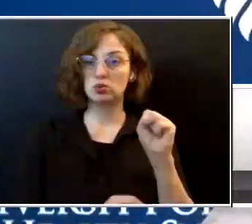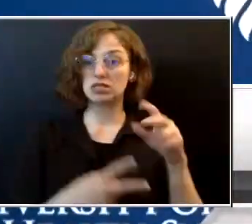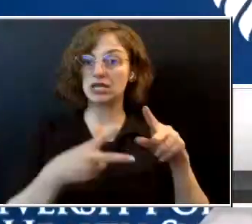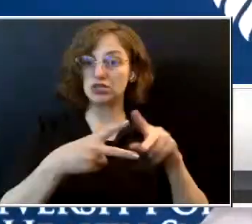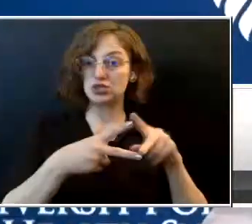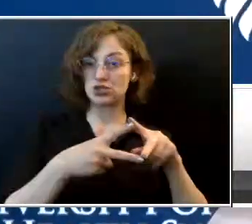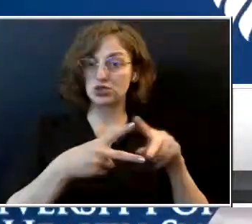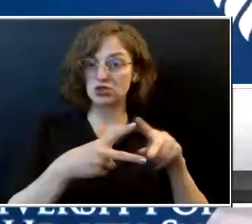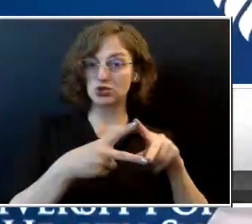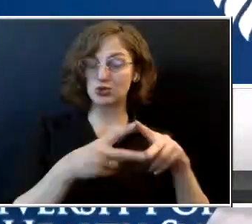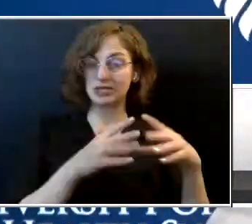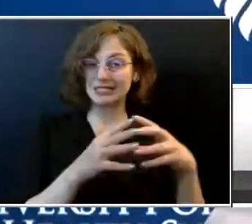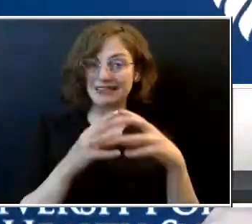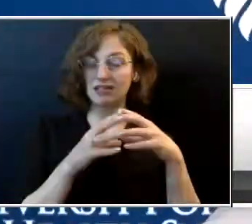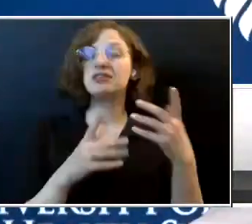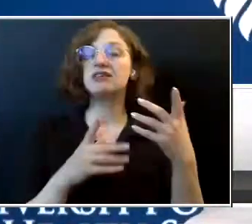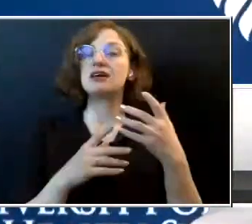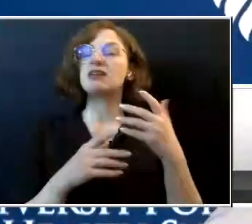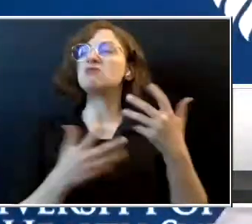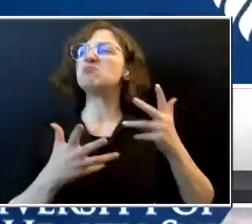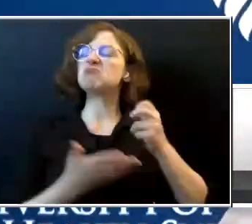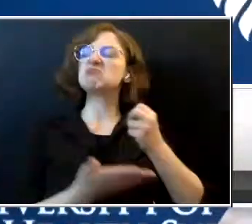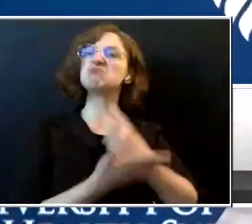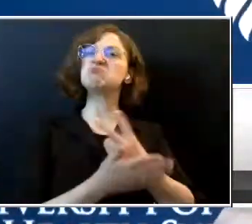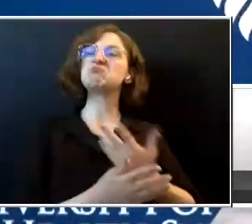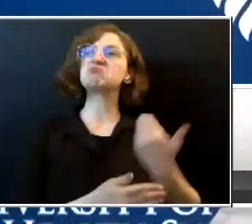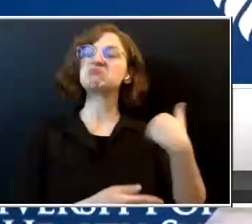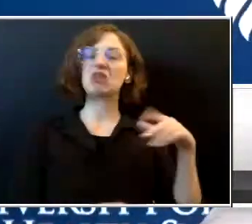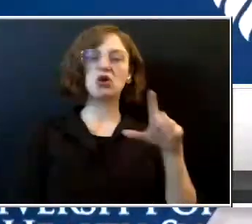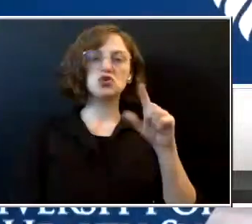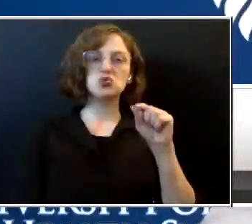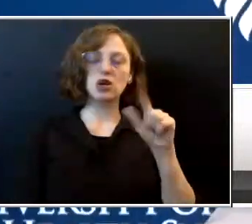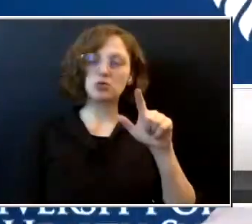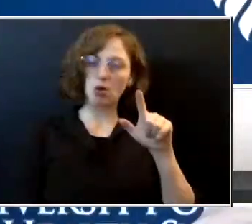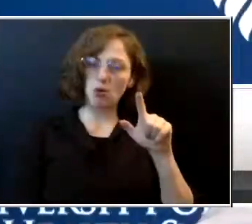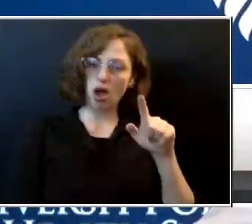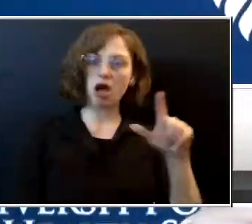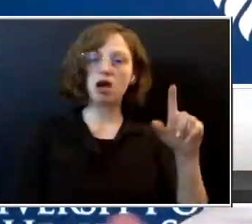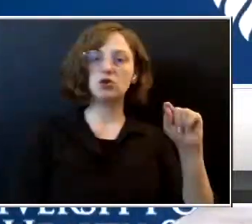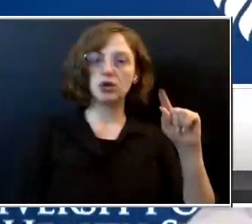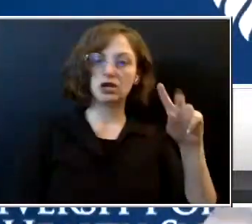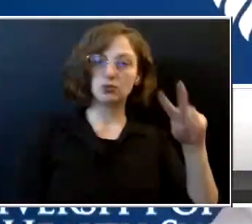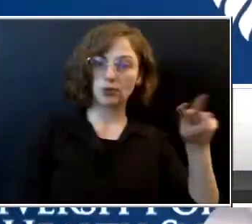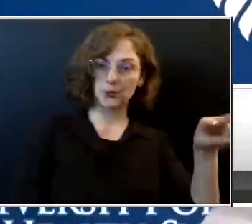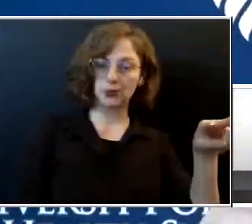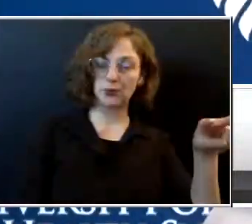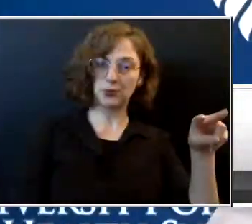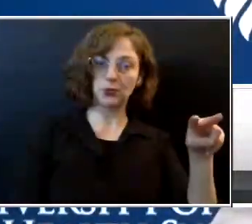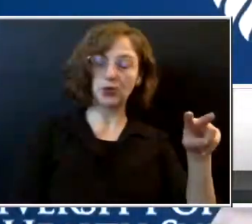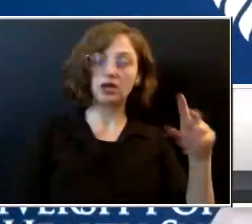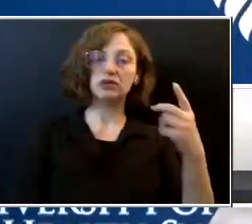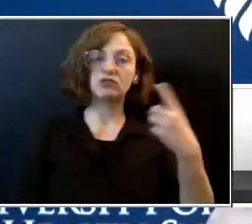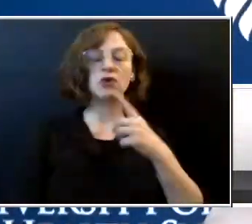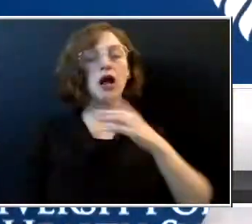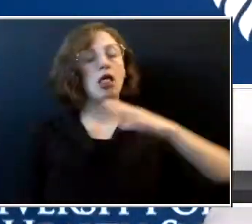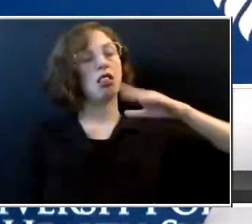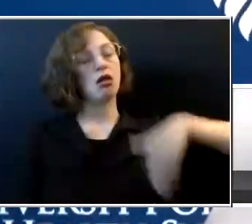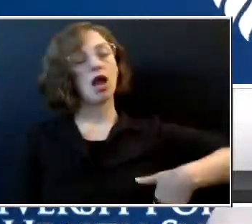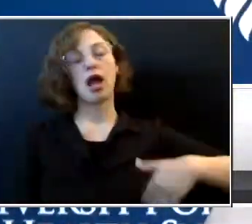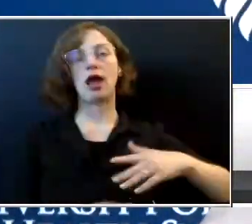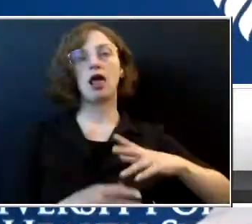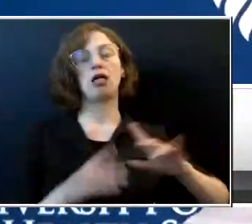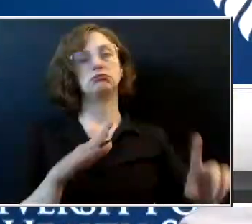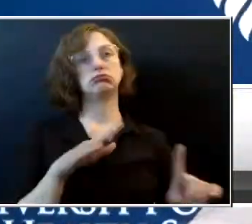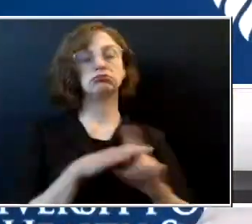have been approved back in 2021 and 2022, as all of you know, for very late relapsed myeloma, as you said.